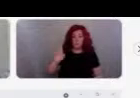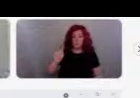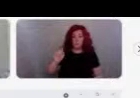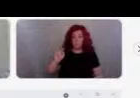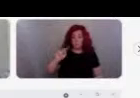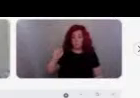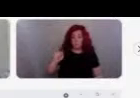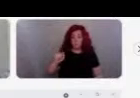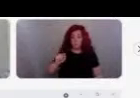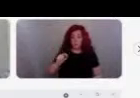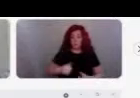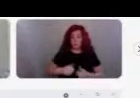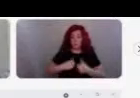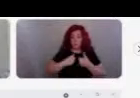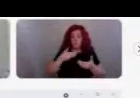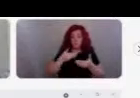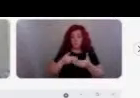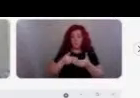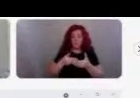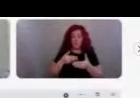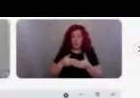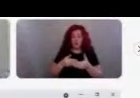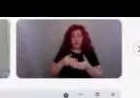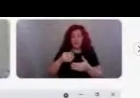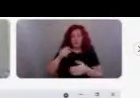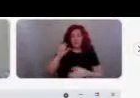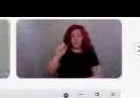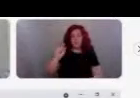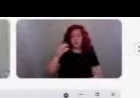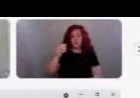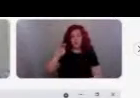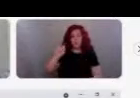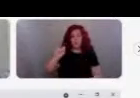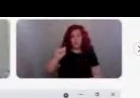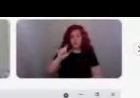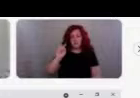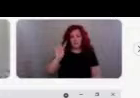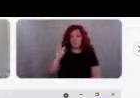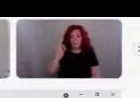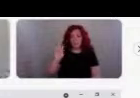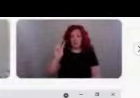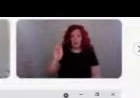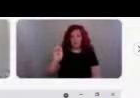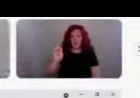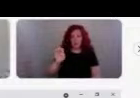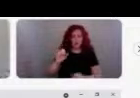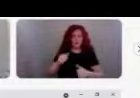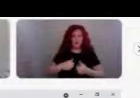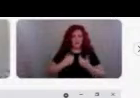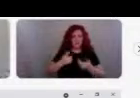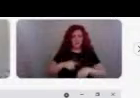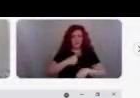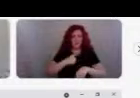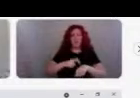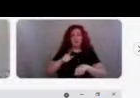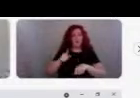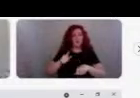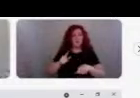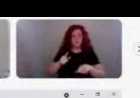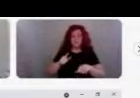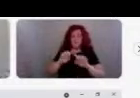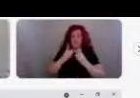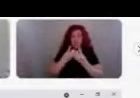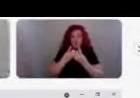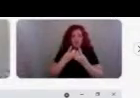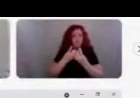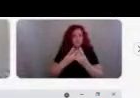thomas i've lived in arizona for eight years i feel our state is greatly improved by districts that don't think about benefiting